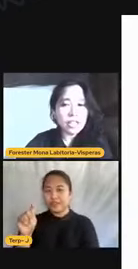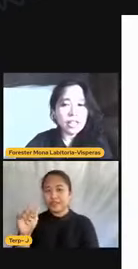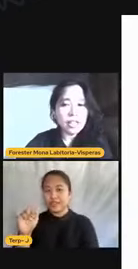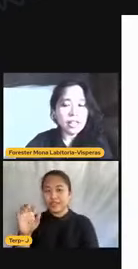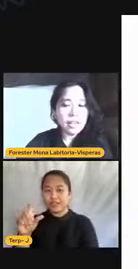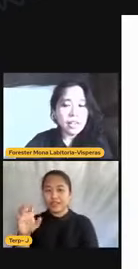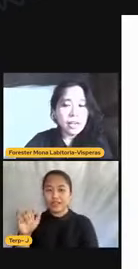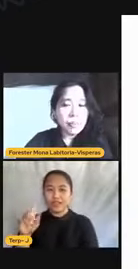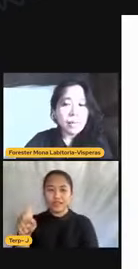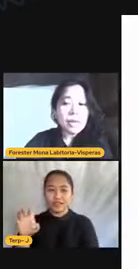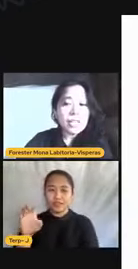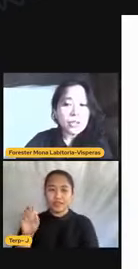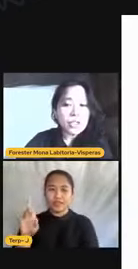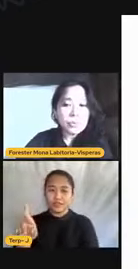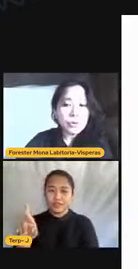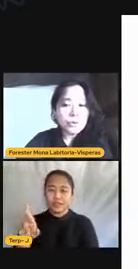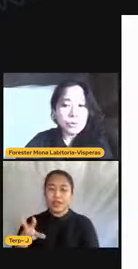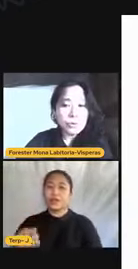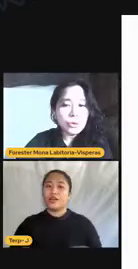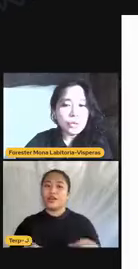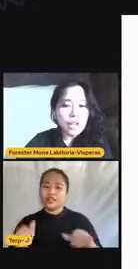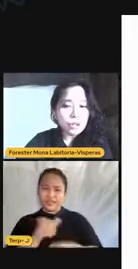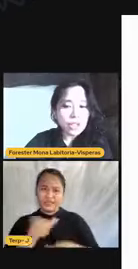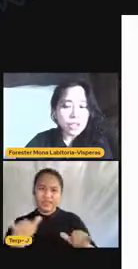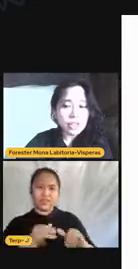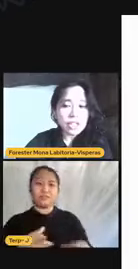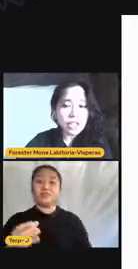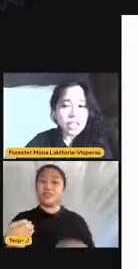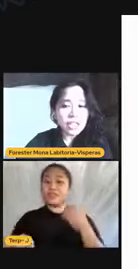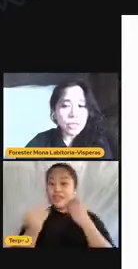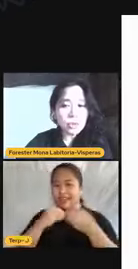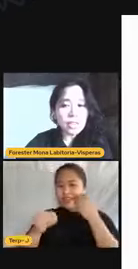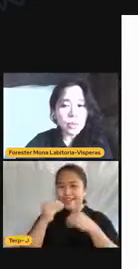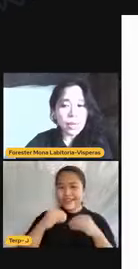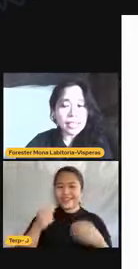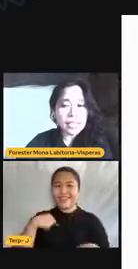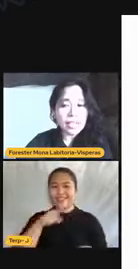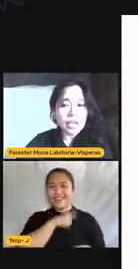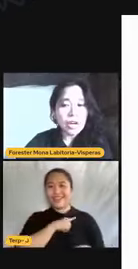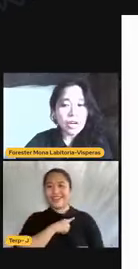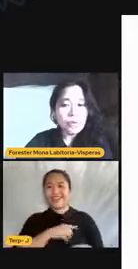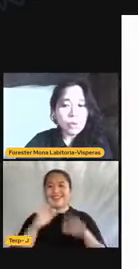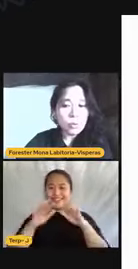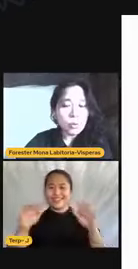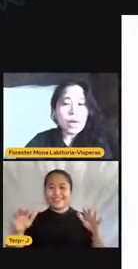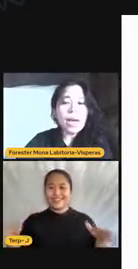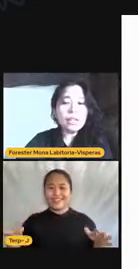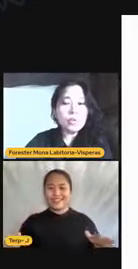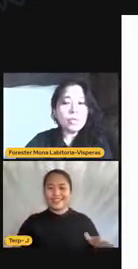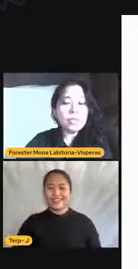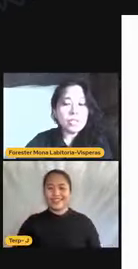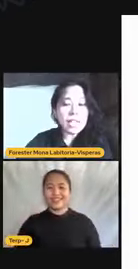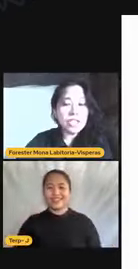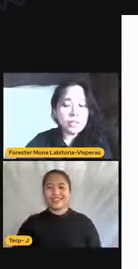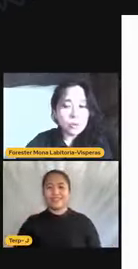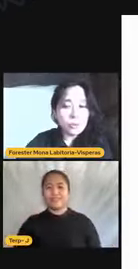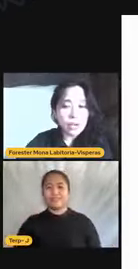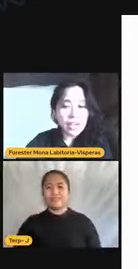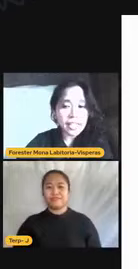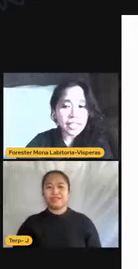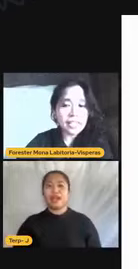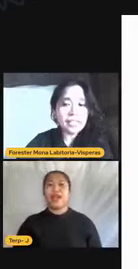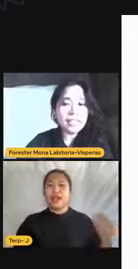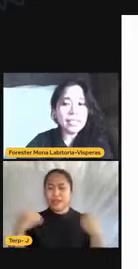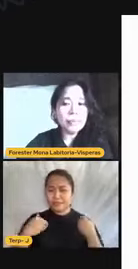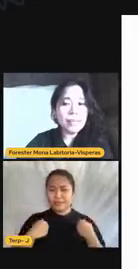our children. May resources po yung Food Nutrition Research Institute ng DOST for mura at super masustansyang food